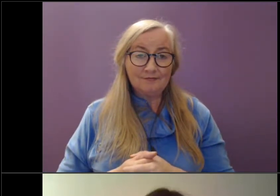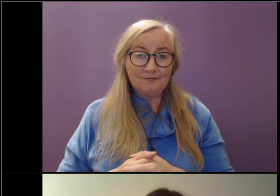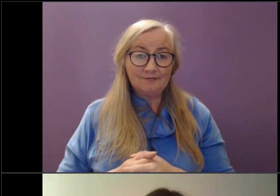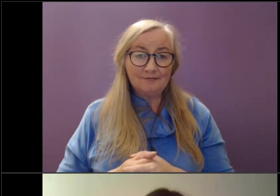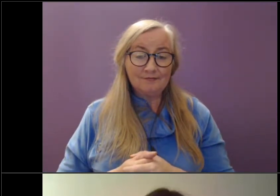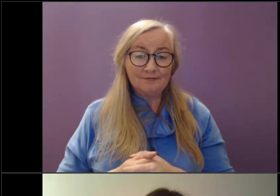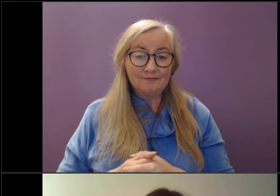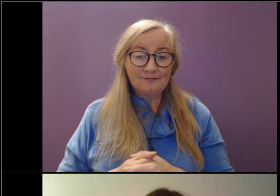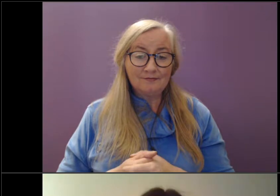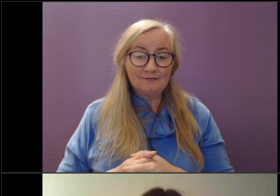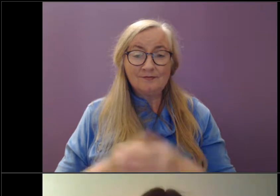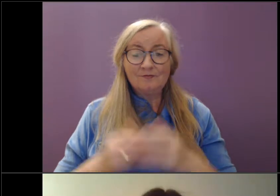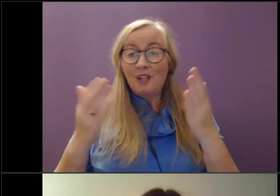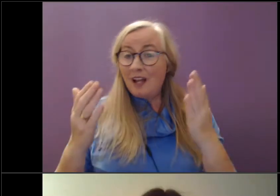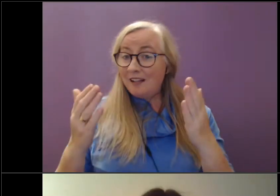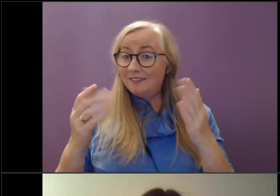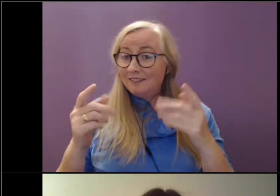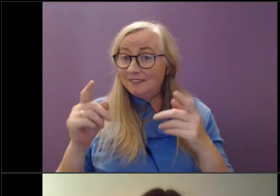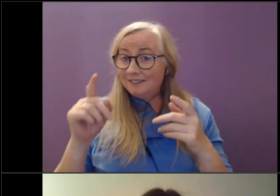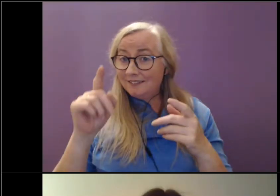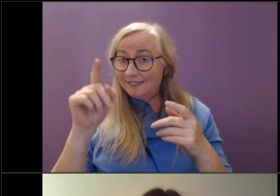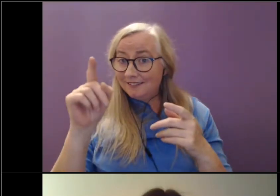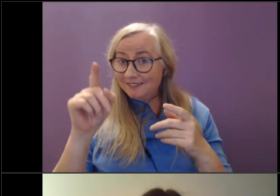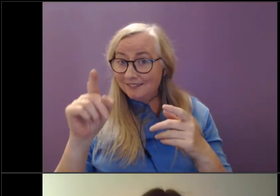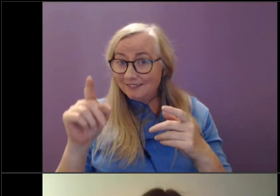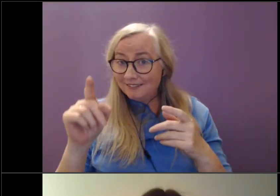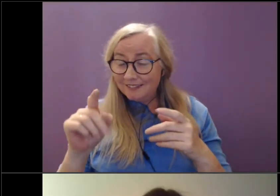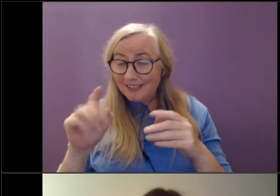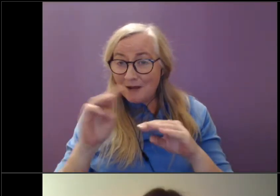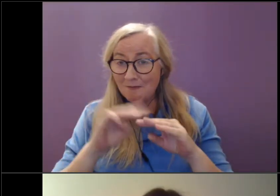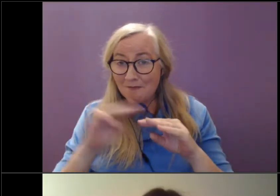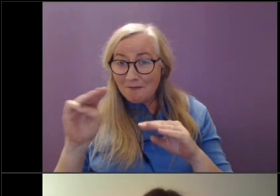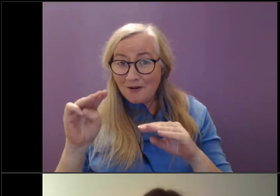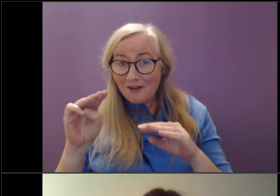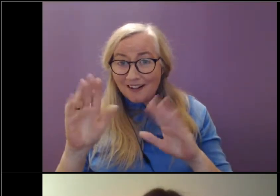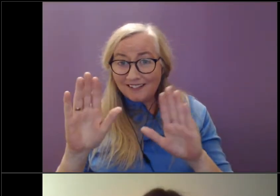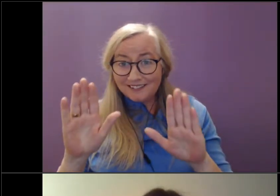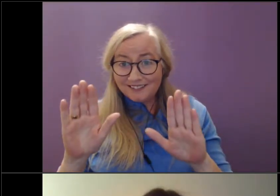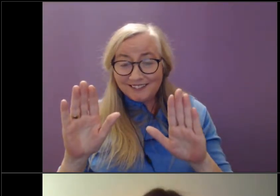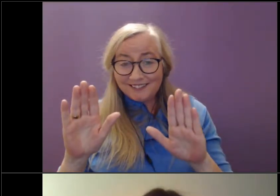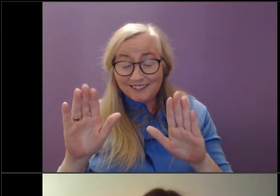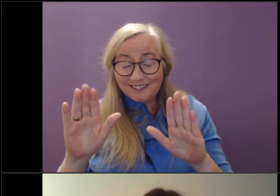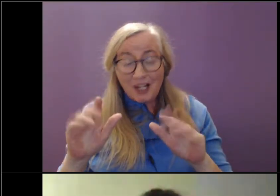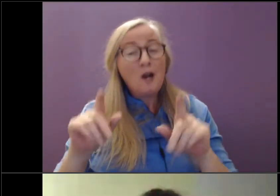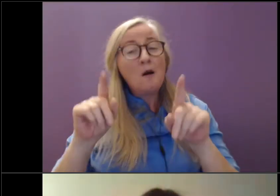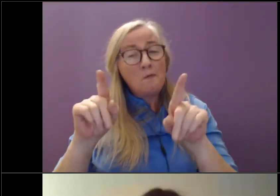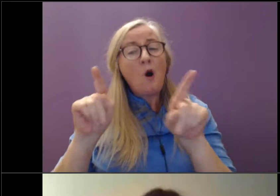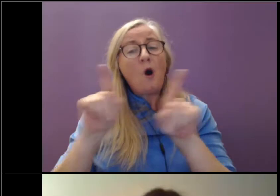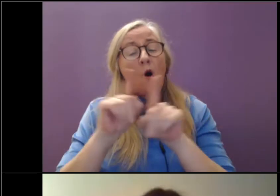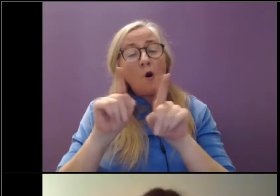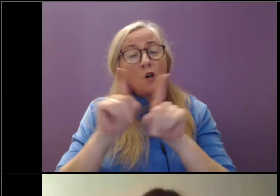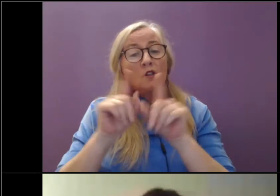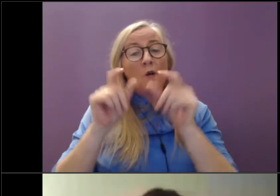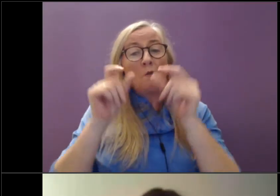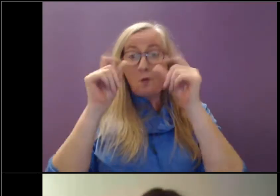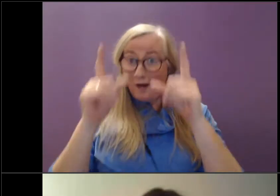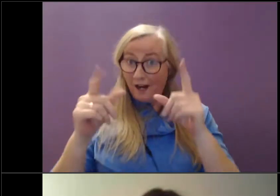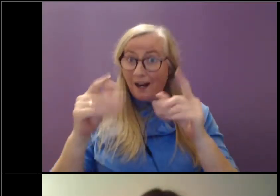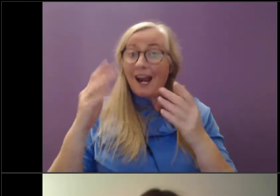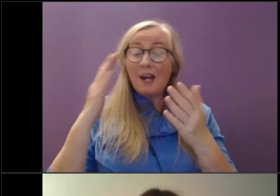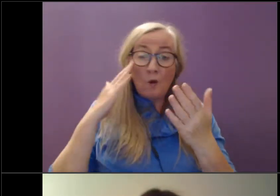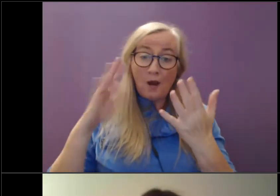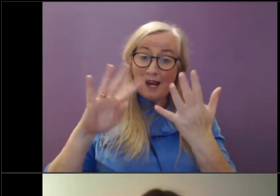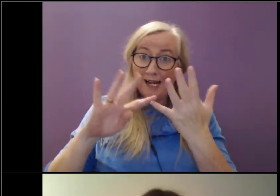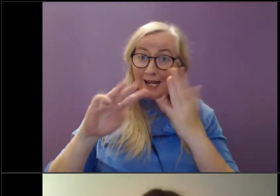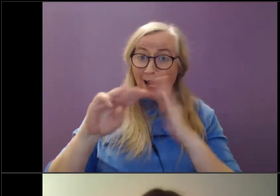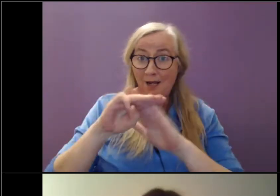Okay, I don't think we've any more. I suppose it's something it's just been aware from over the past 9 months that's been coming into the office,